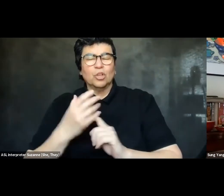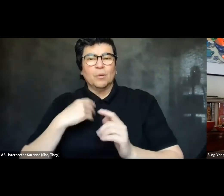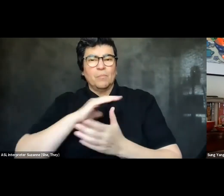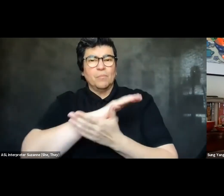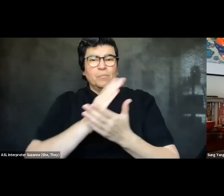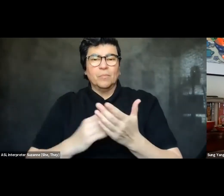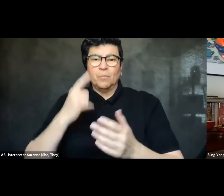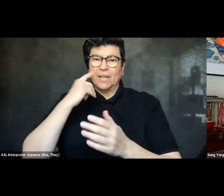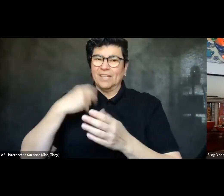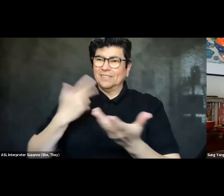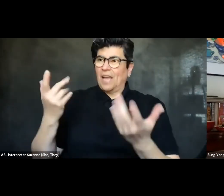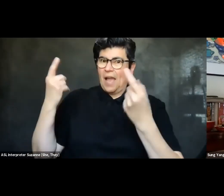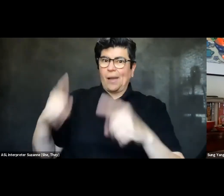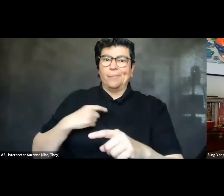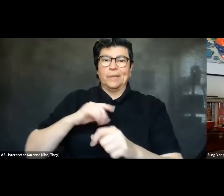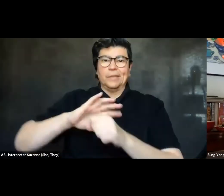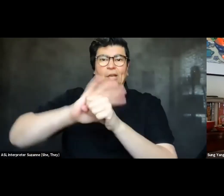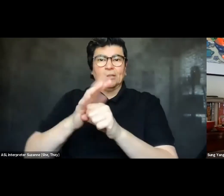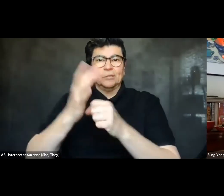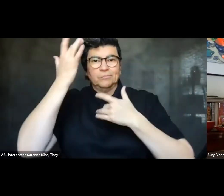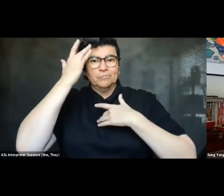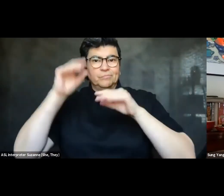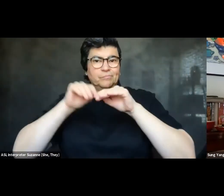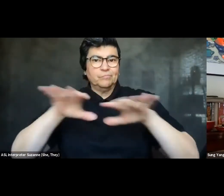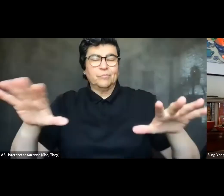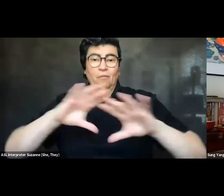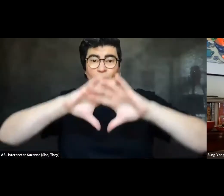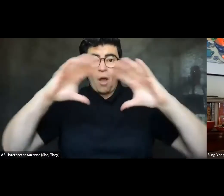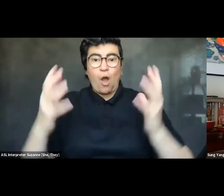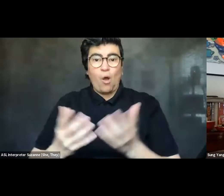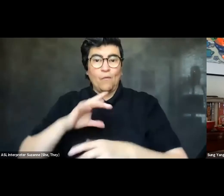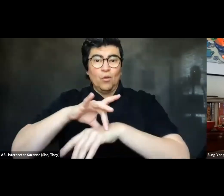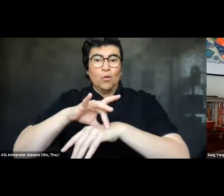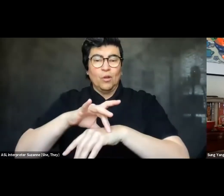the COVID-19 global pandemic. And as we